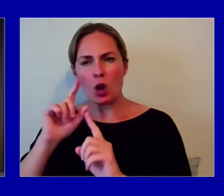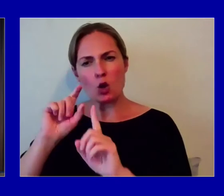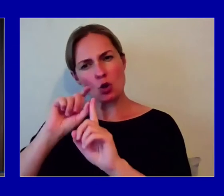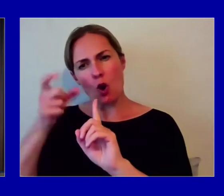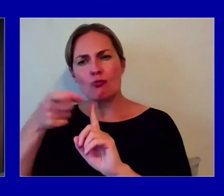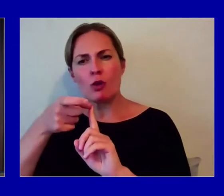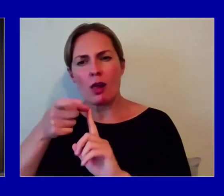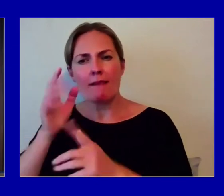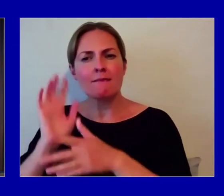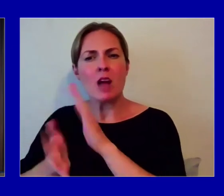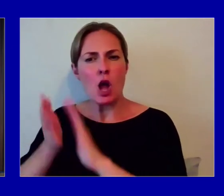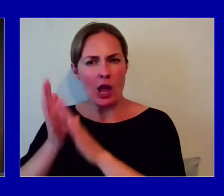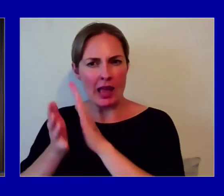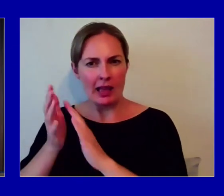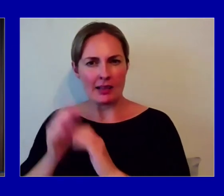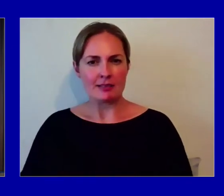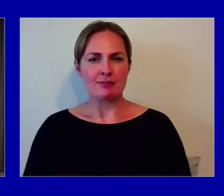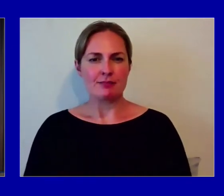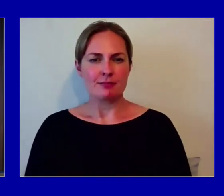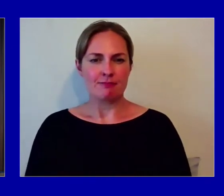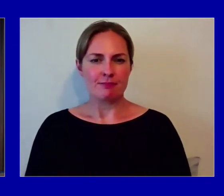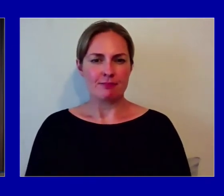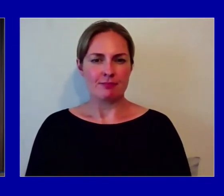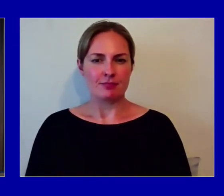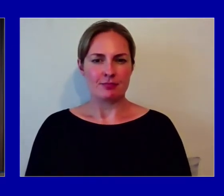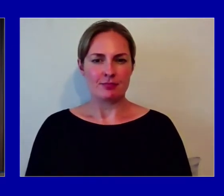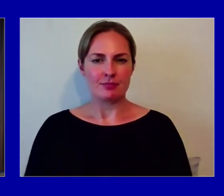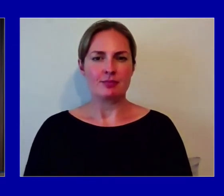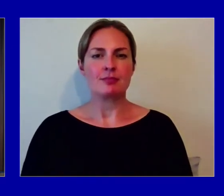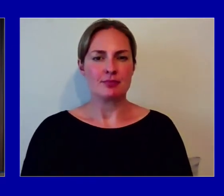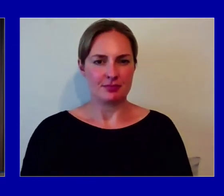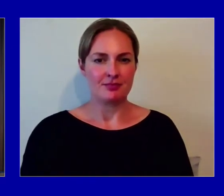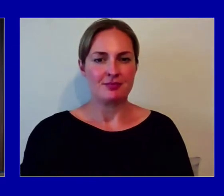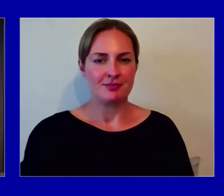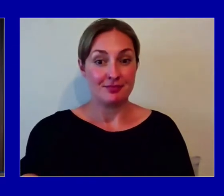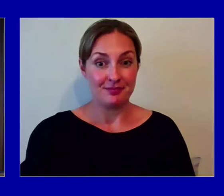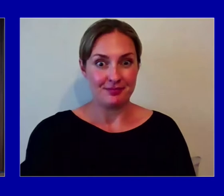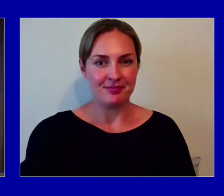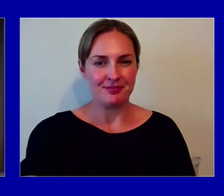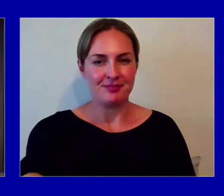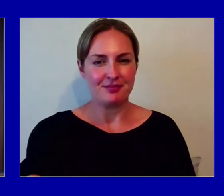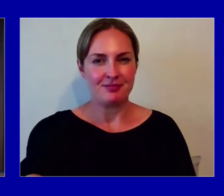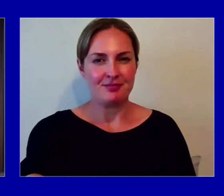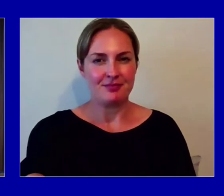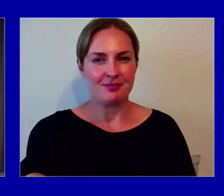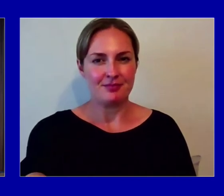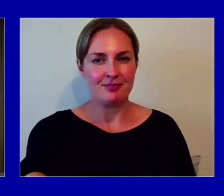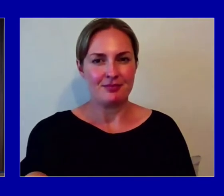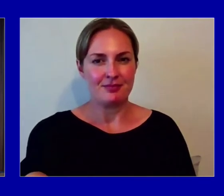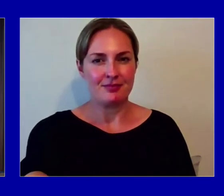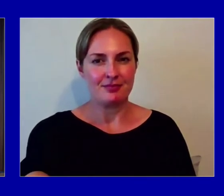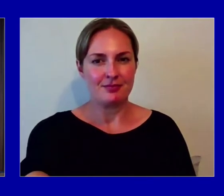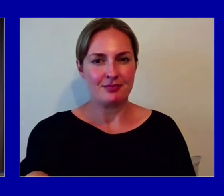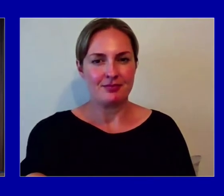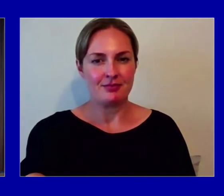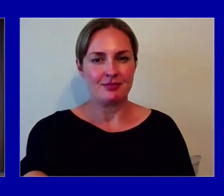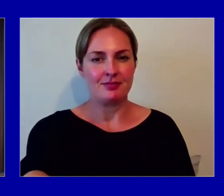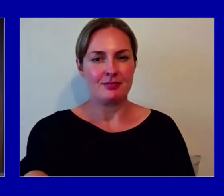That's on? Yes. First of all, I just want to acknowledge Naam, and acknowledge the Woiwurrung and the Womwurrung people,